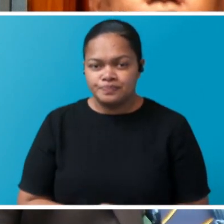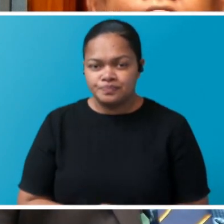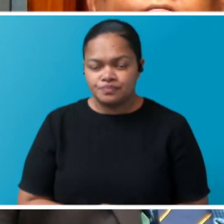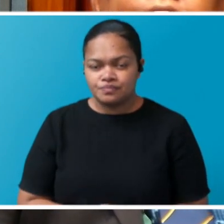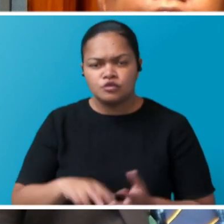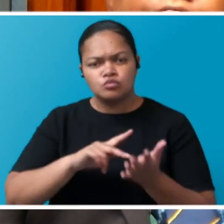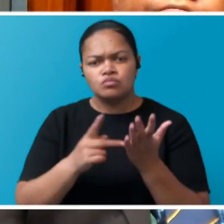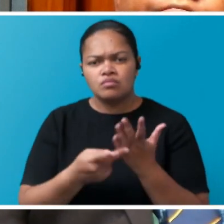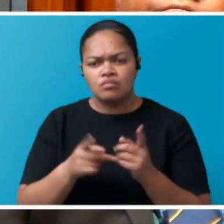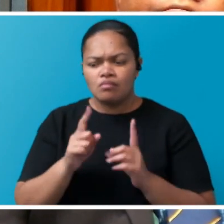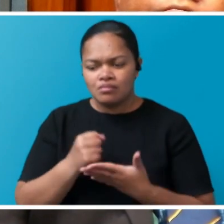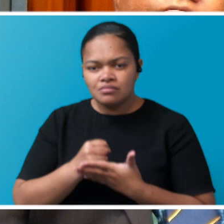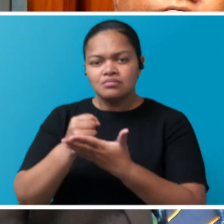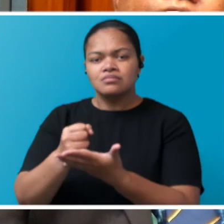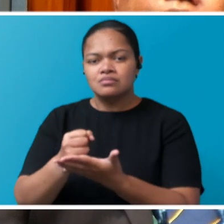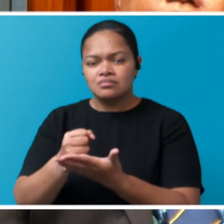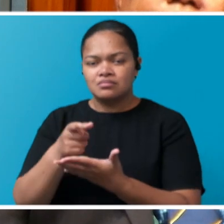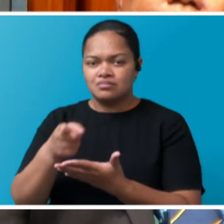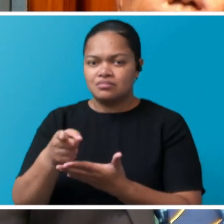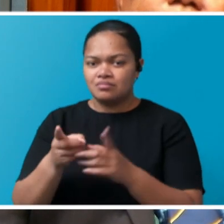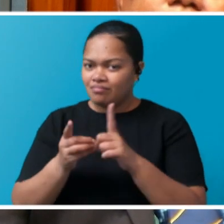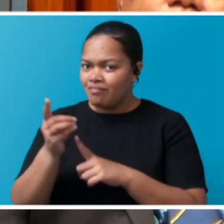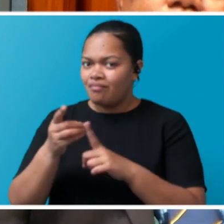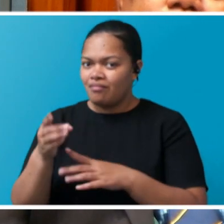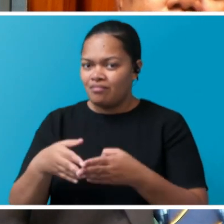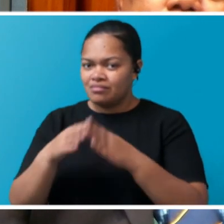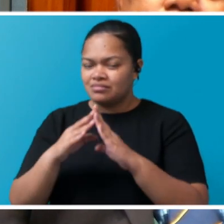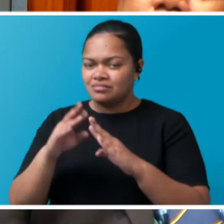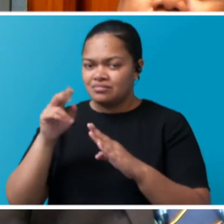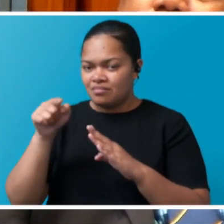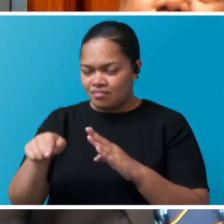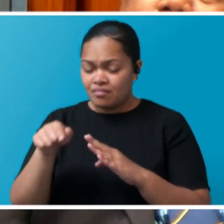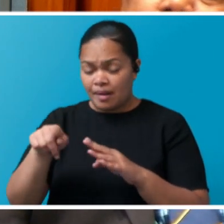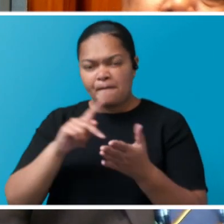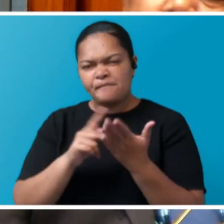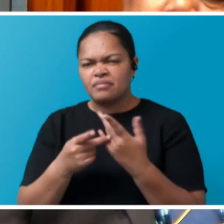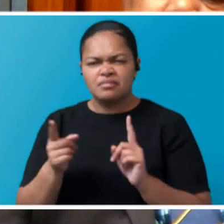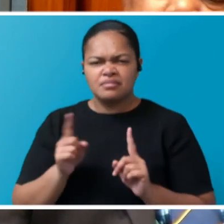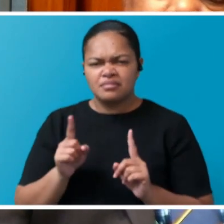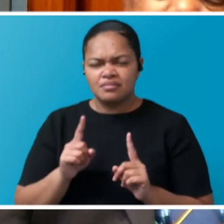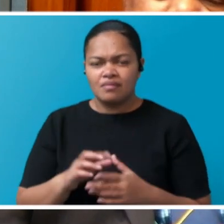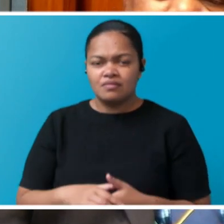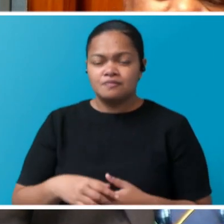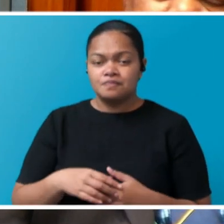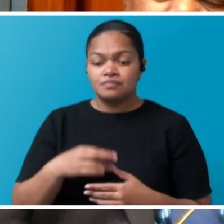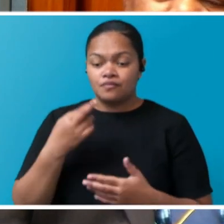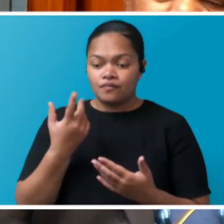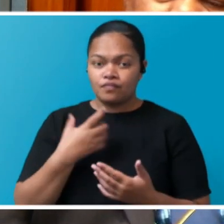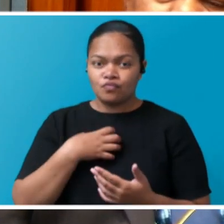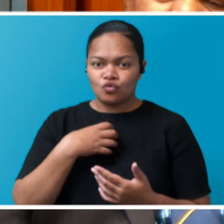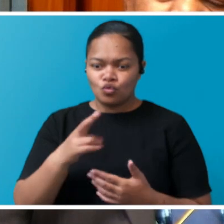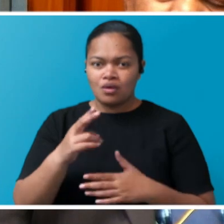of a new central landfill for the Western Division. This project also aims to rehabilitate existing dump sites, including